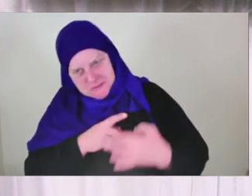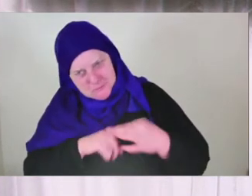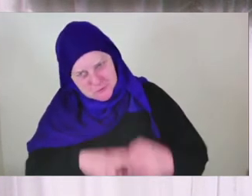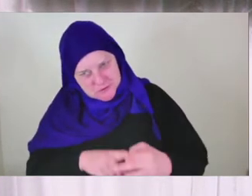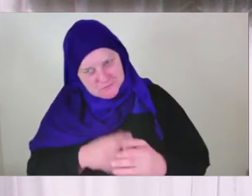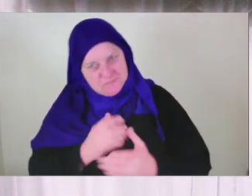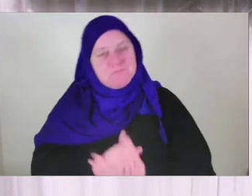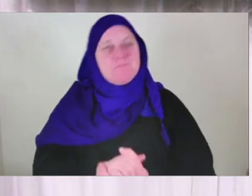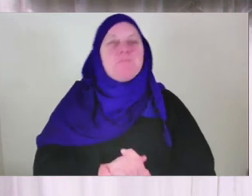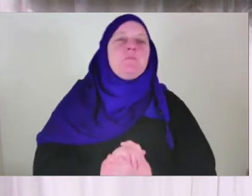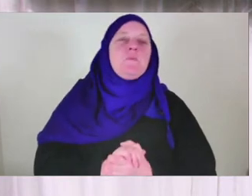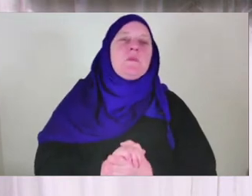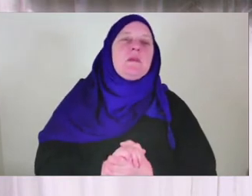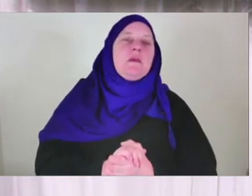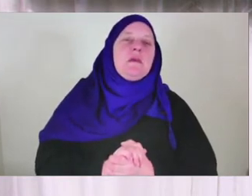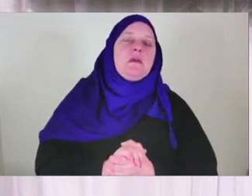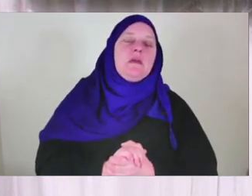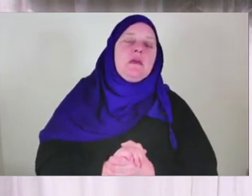Sheikh Muhammad,